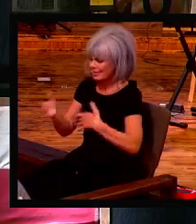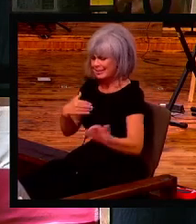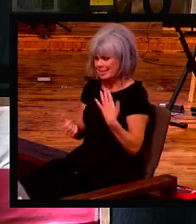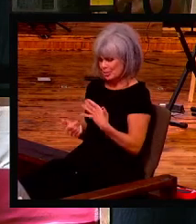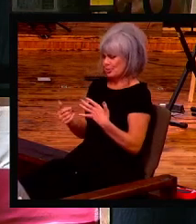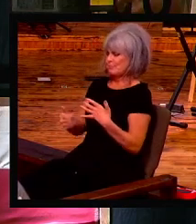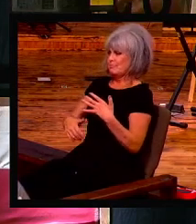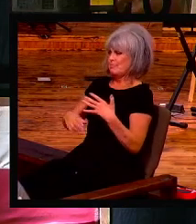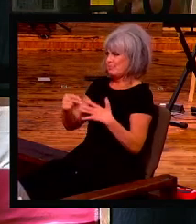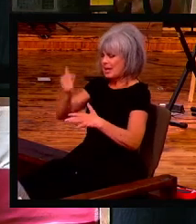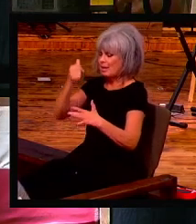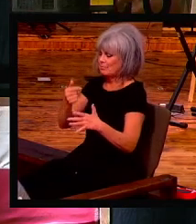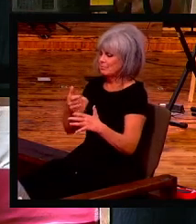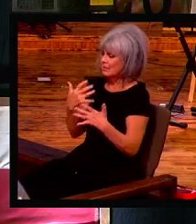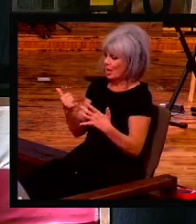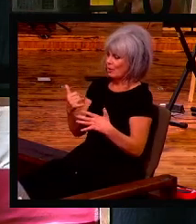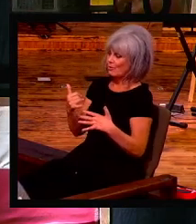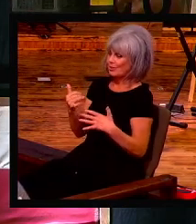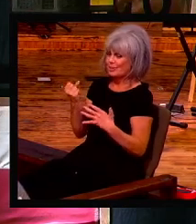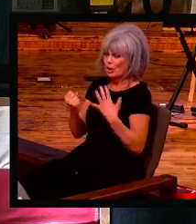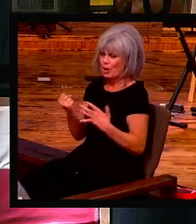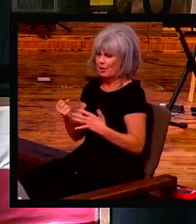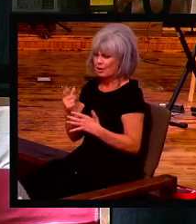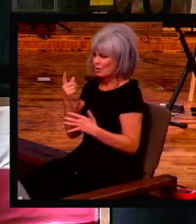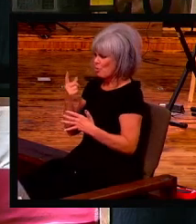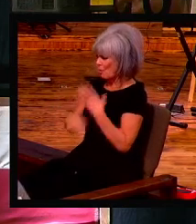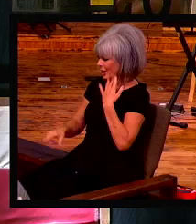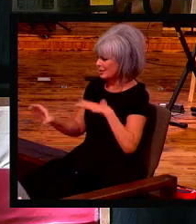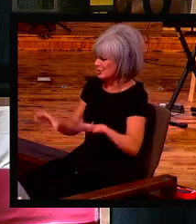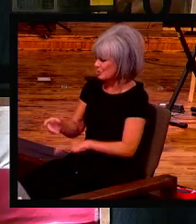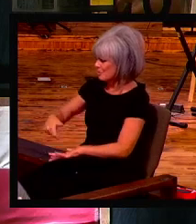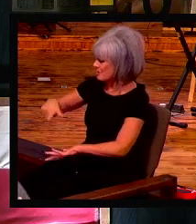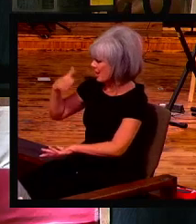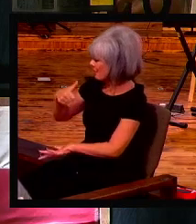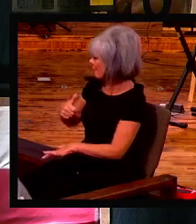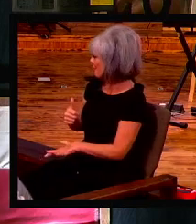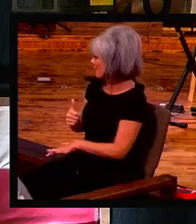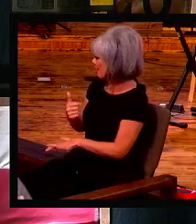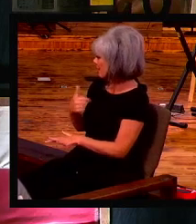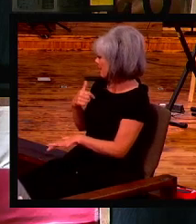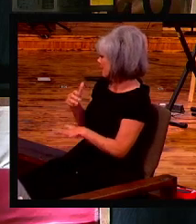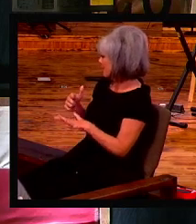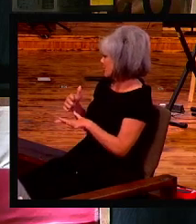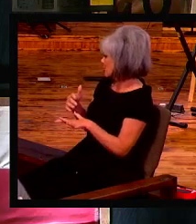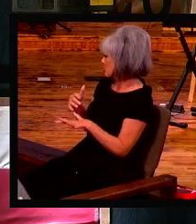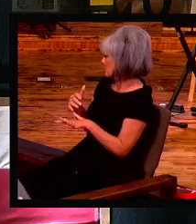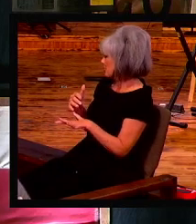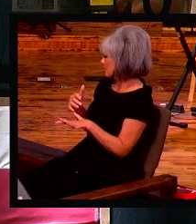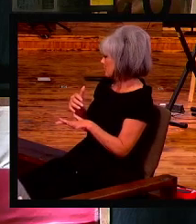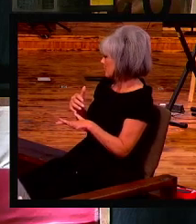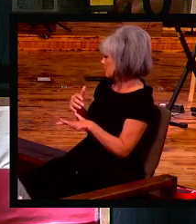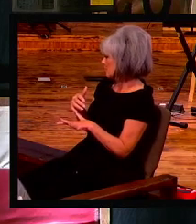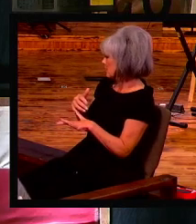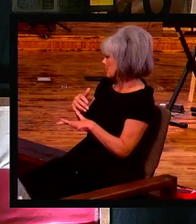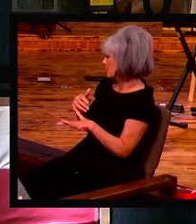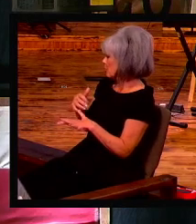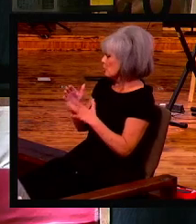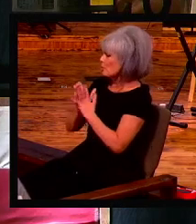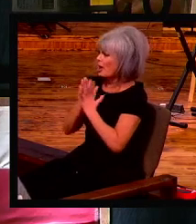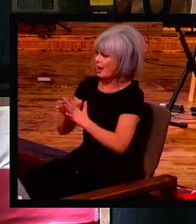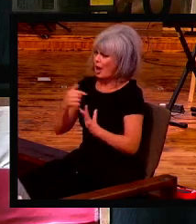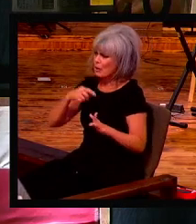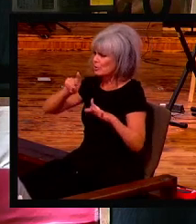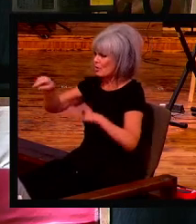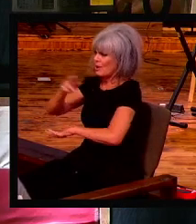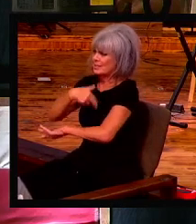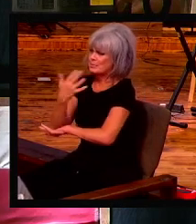babe, she's in the car now, right? What are you doing back there? And I'm like, y'all, come on, we gotta pray. What, you're gonna pray? I'm going to the